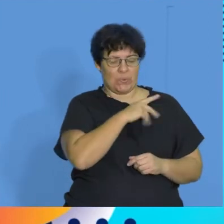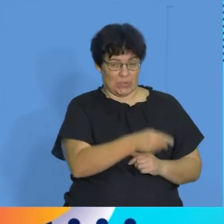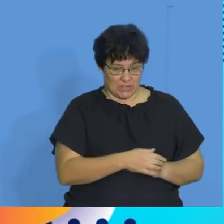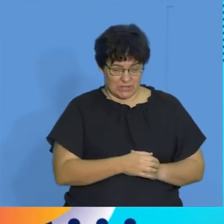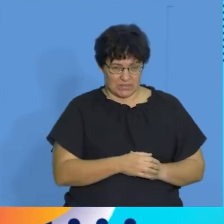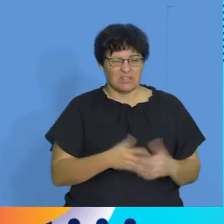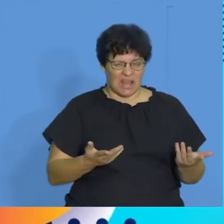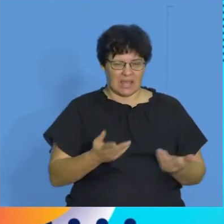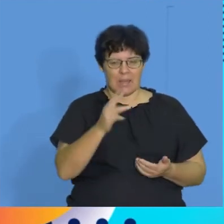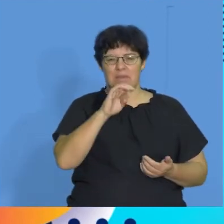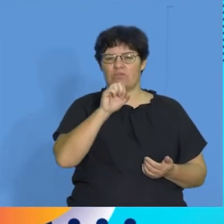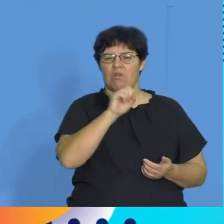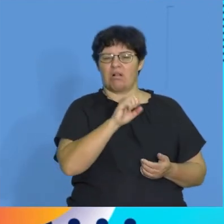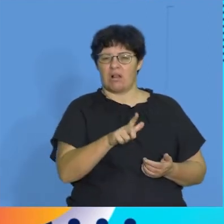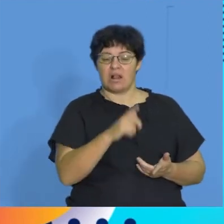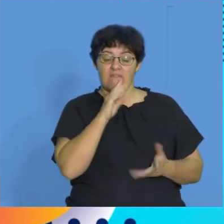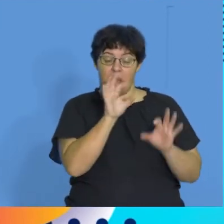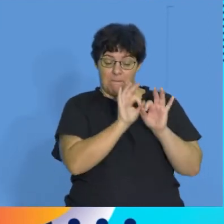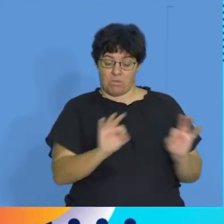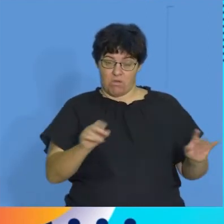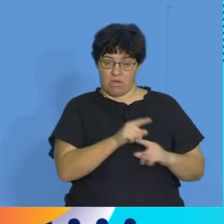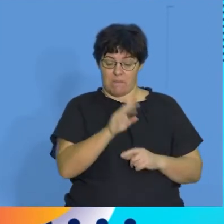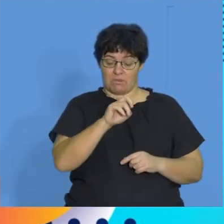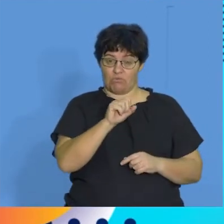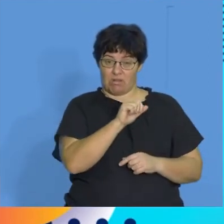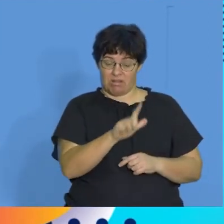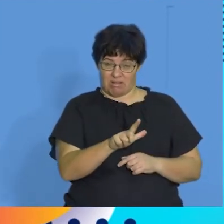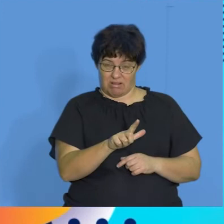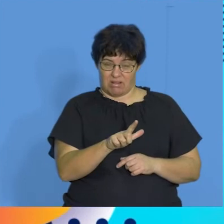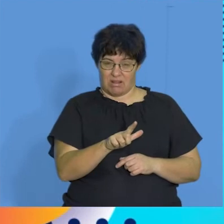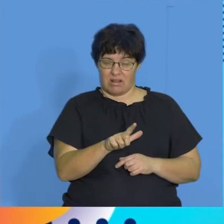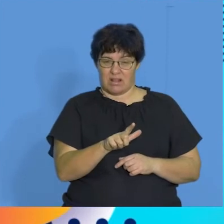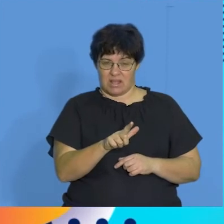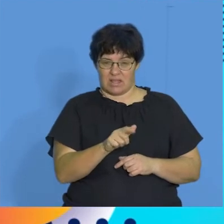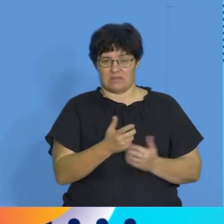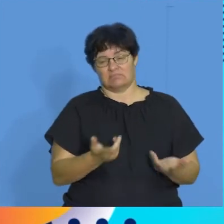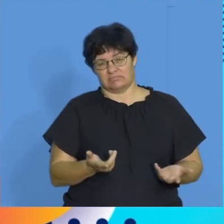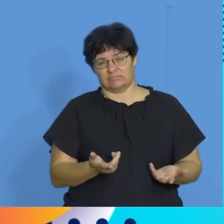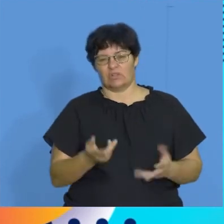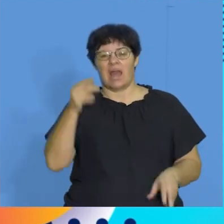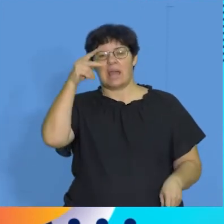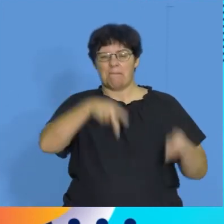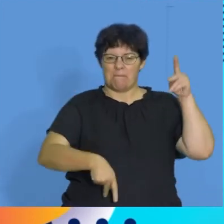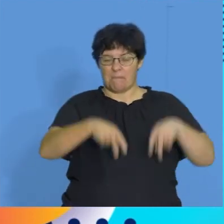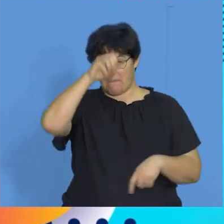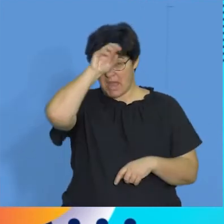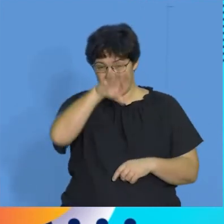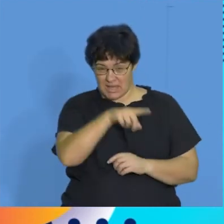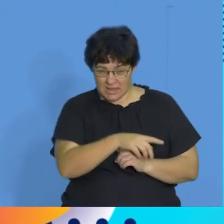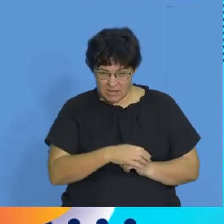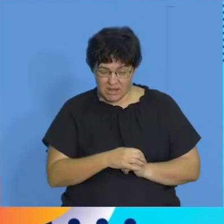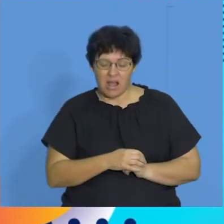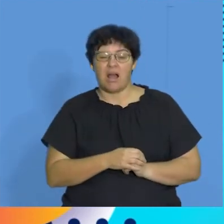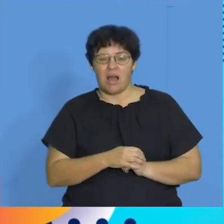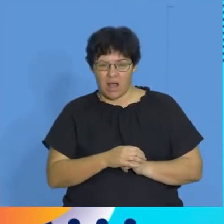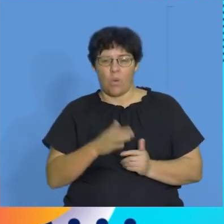ores. When you purify minerals, especially, say, in the mining sector, they actually try to get rid